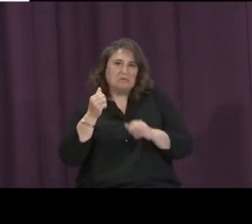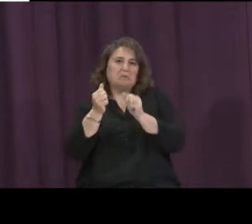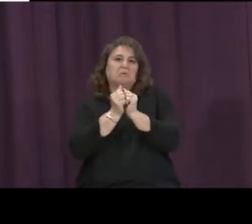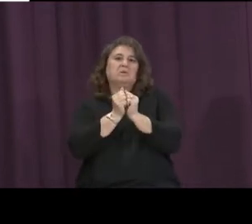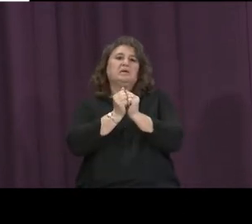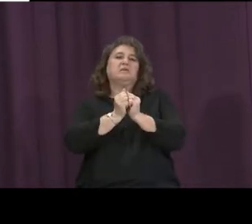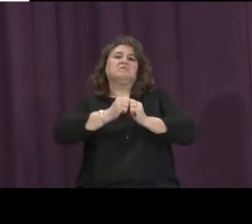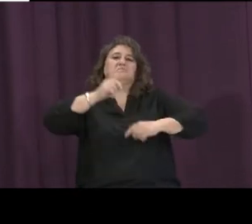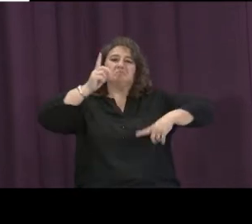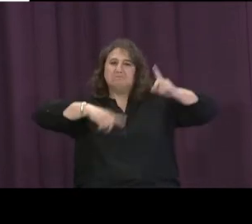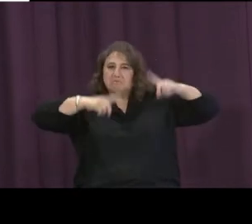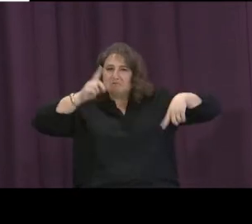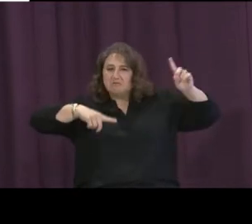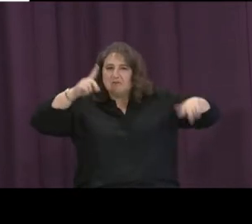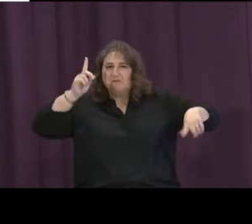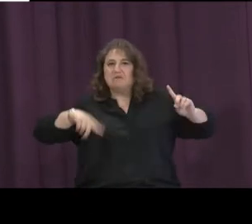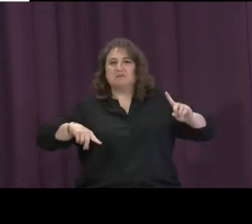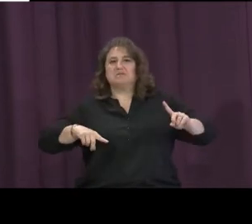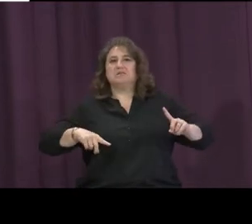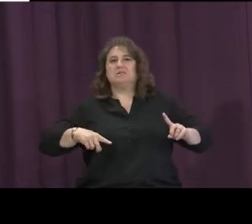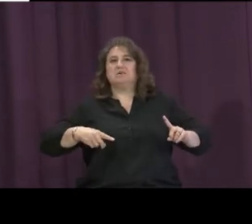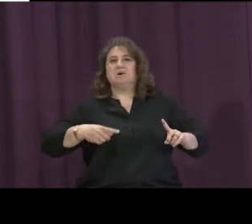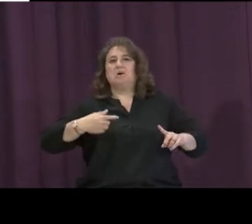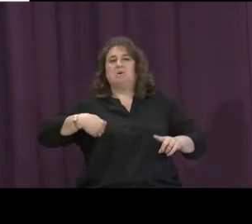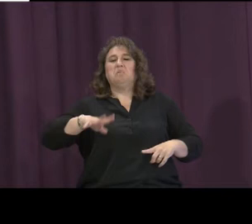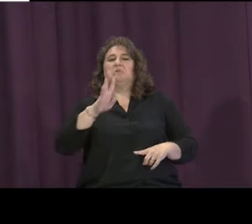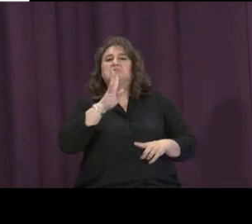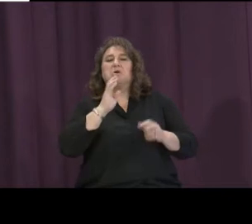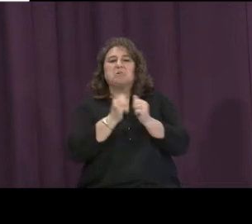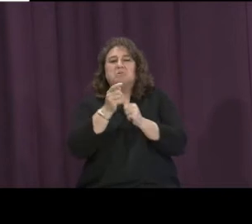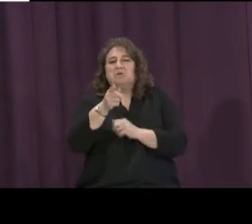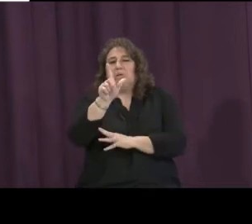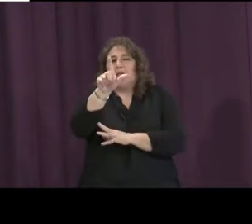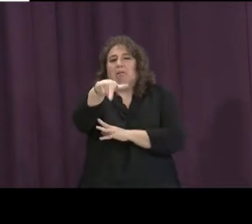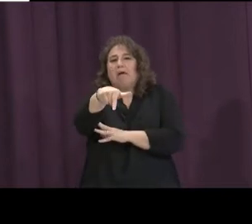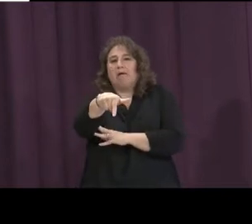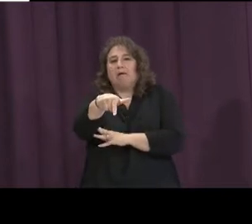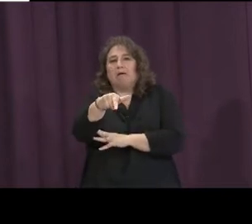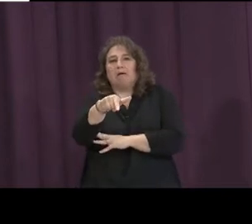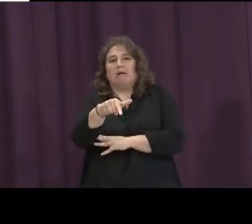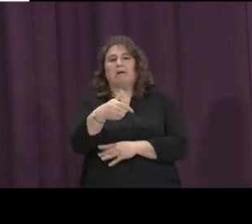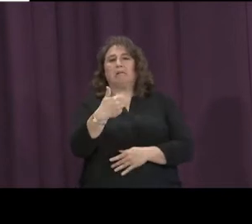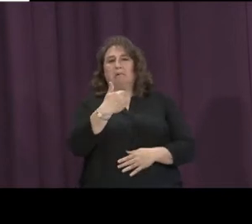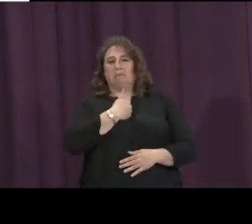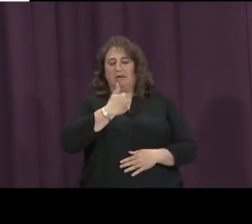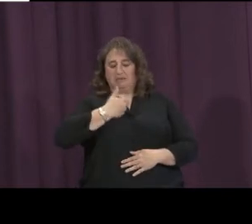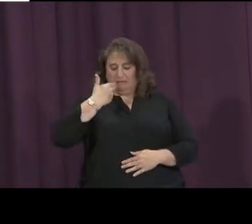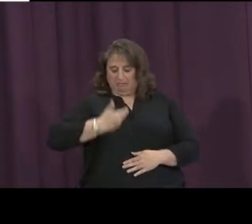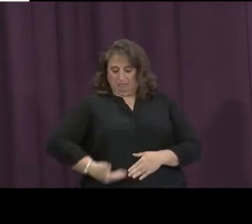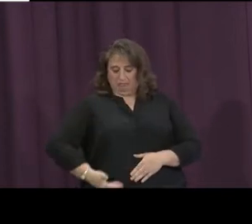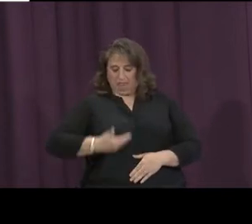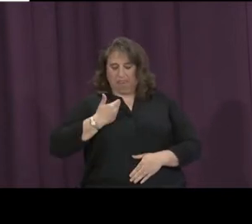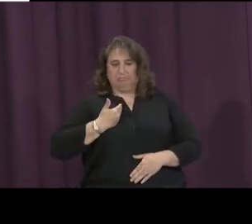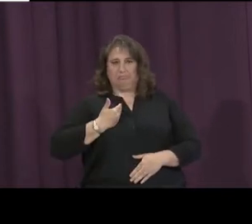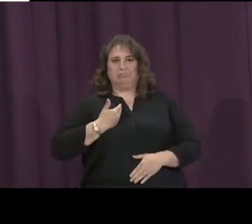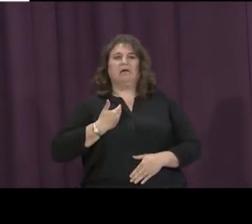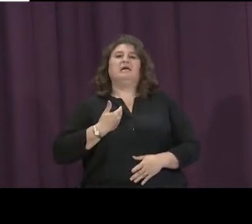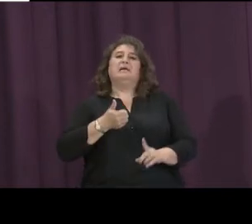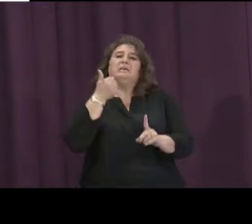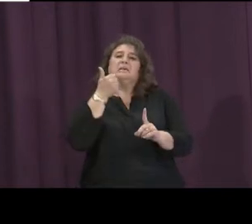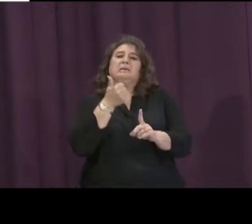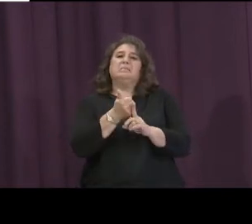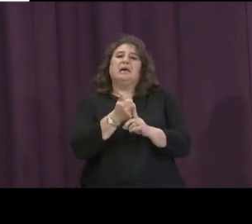We'll share a little bit with you all later. We want to understand how our identifications impact our interactions.